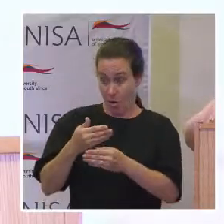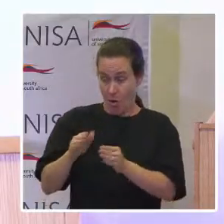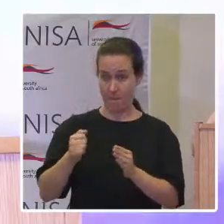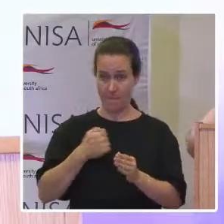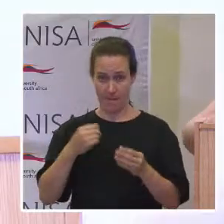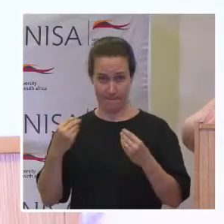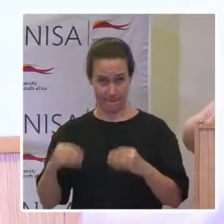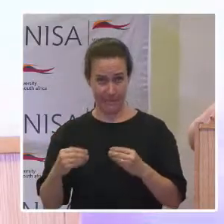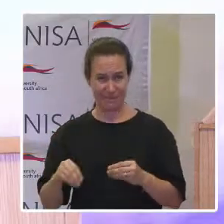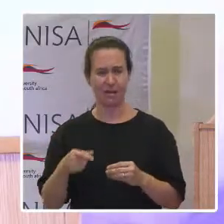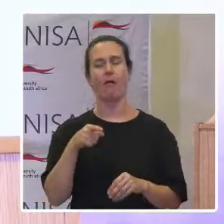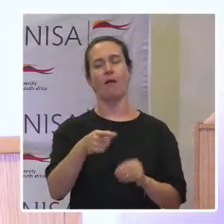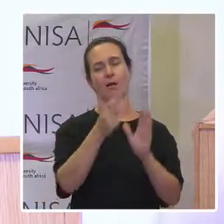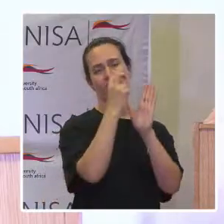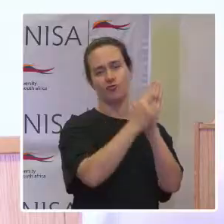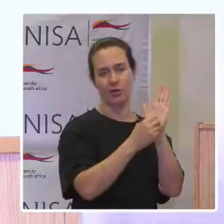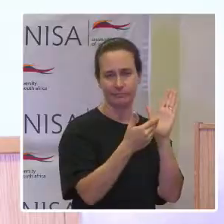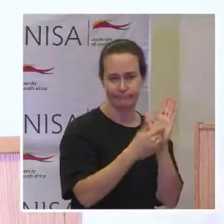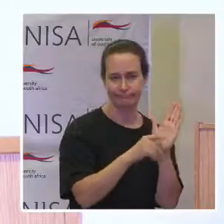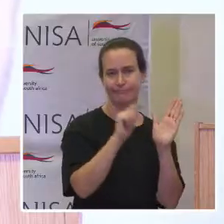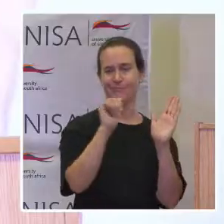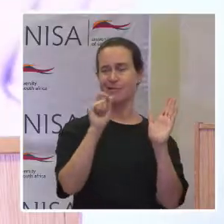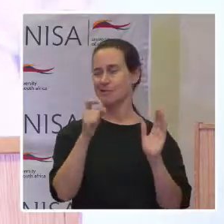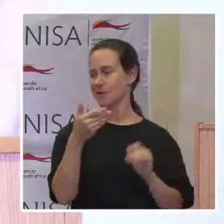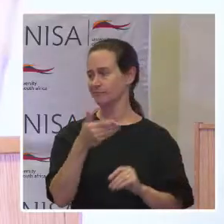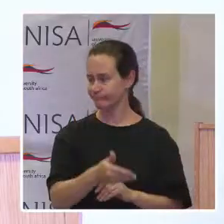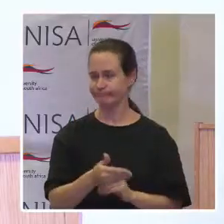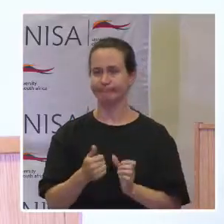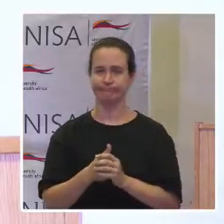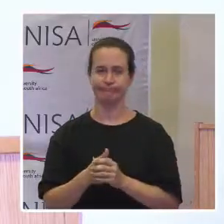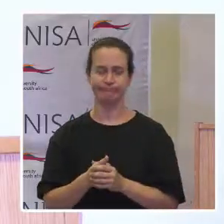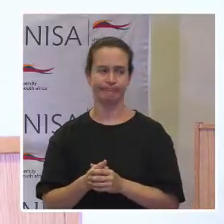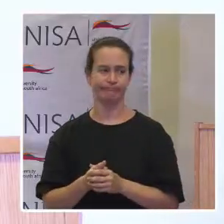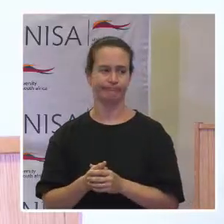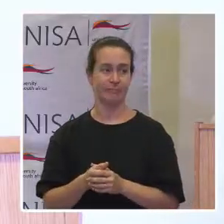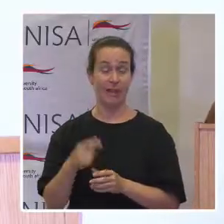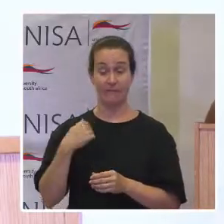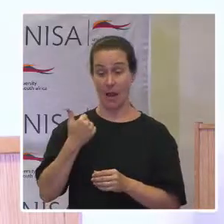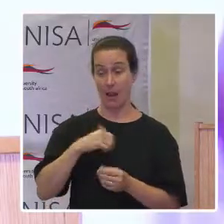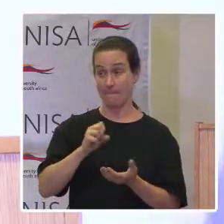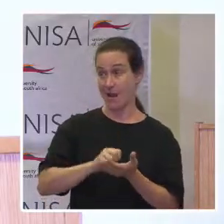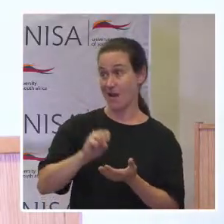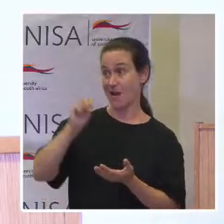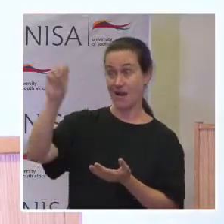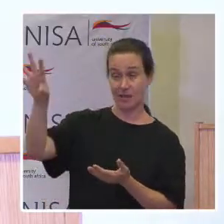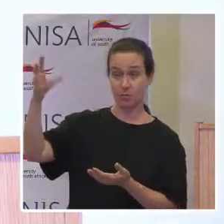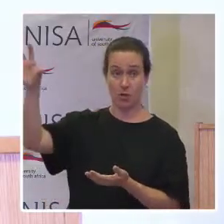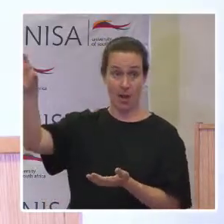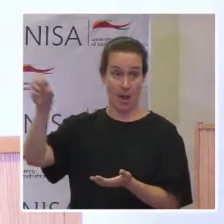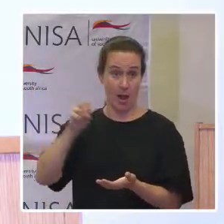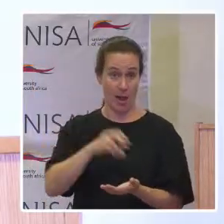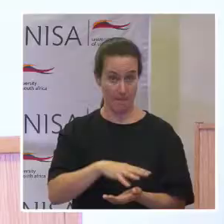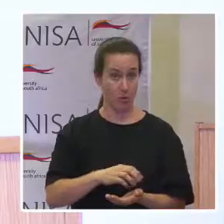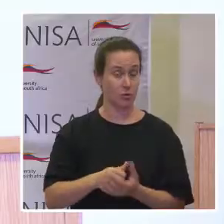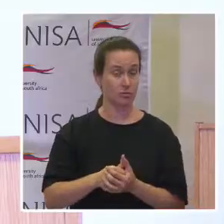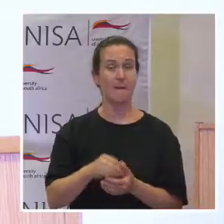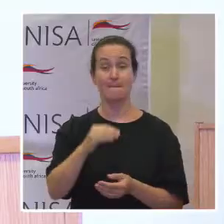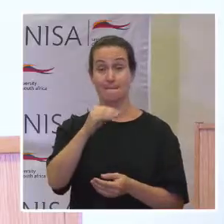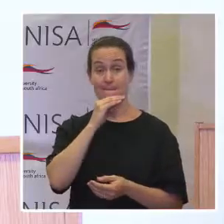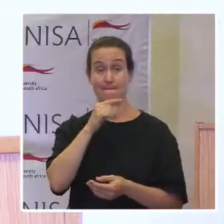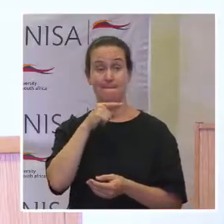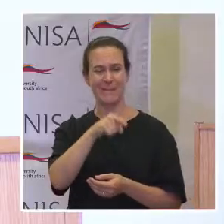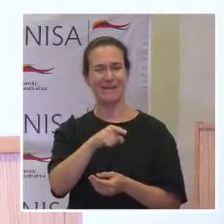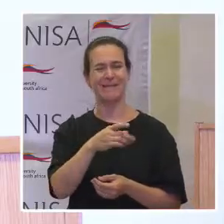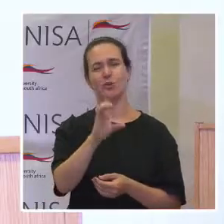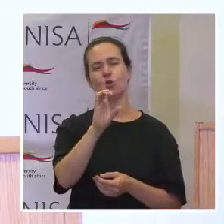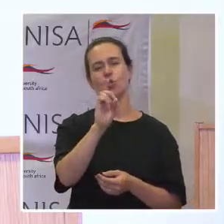happen? Regulation is there, tax is there. If I am to export and import, then it means that the customs